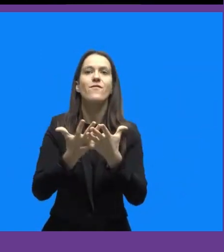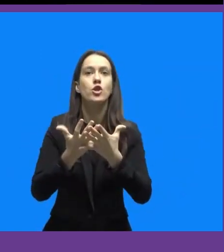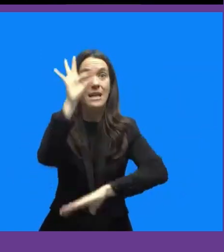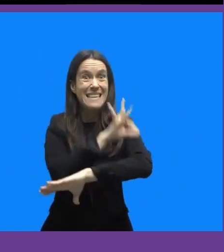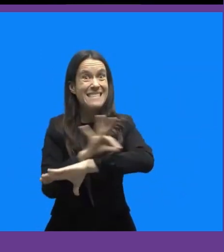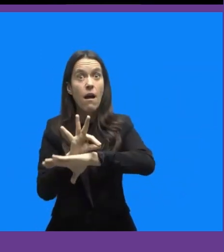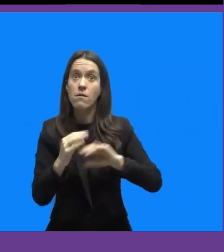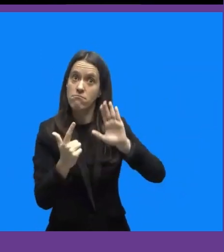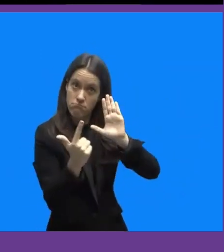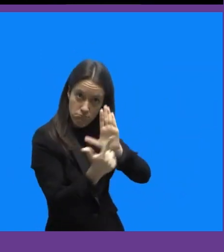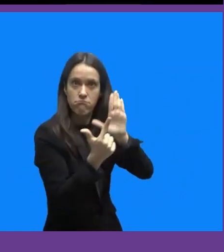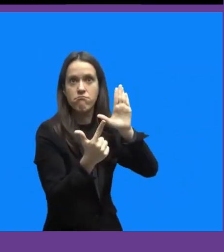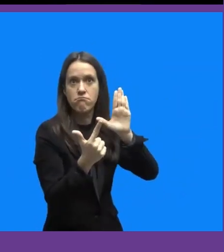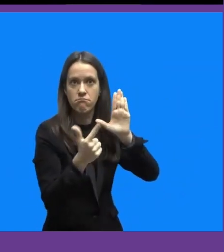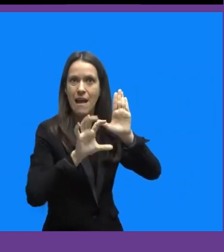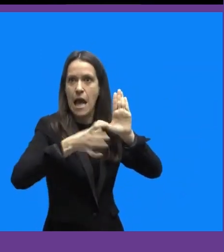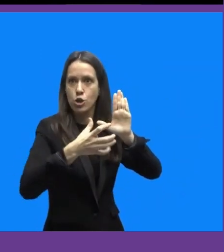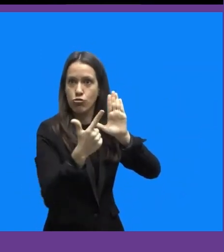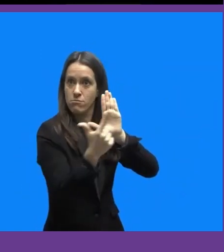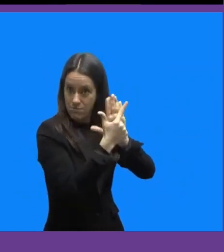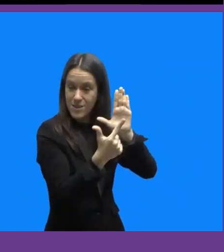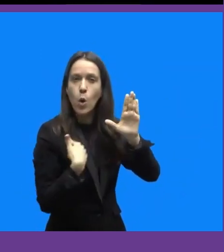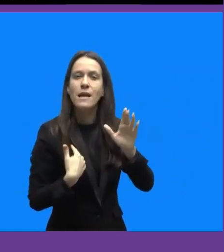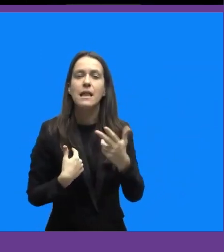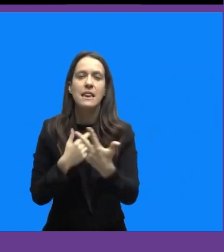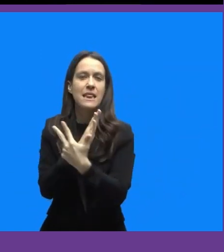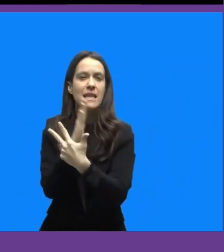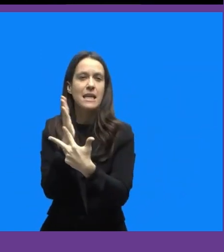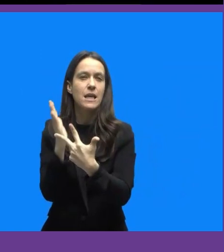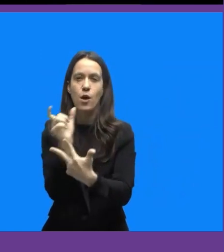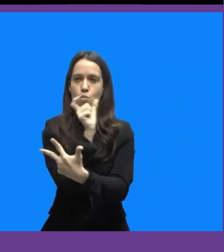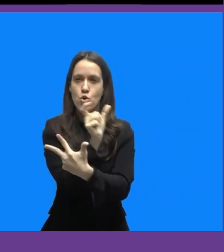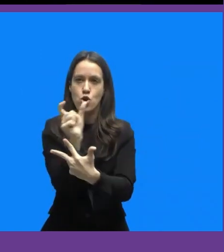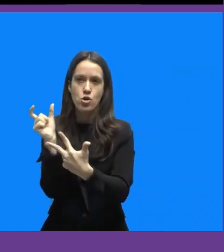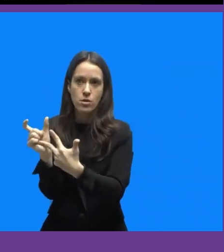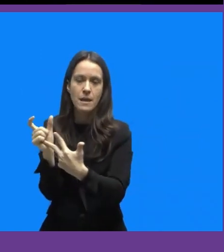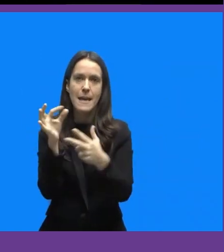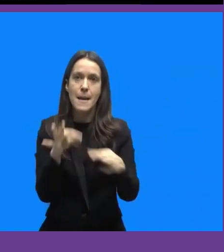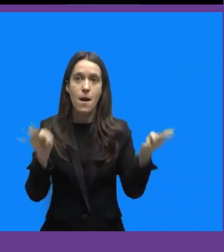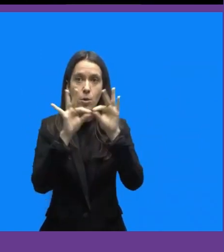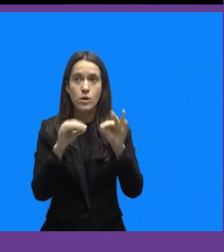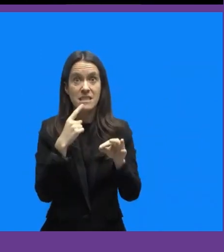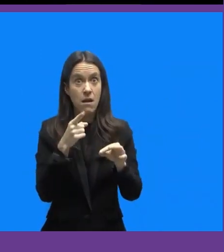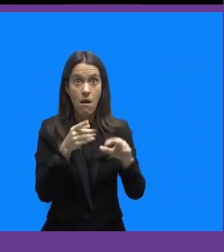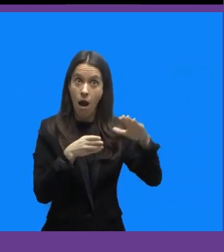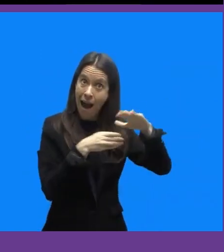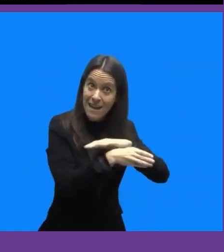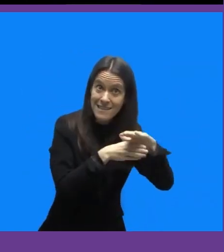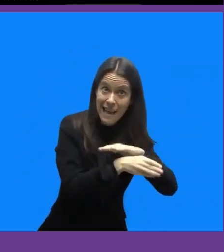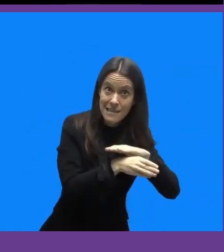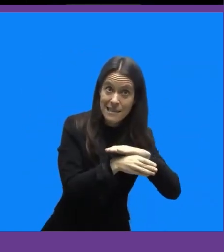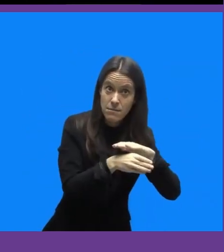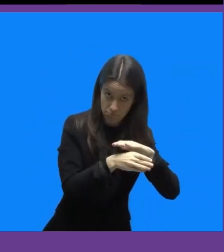legislation. So the three key words that we talk about when we talk about universal, we talk about can you access, so can you